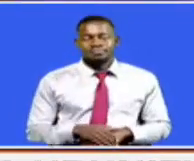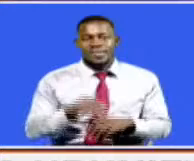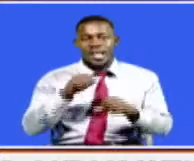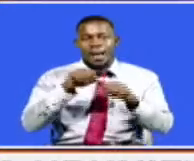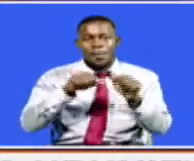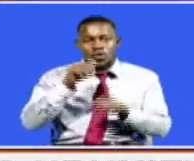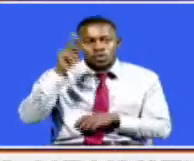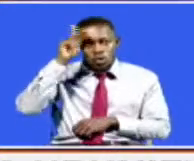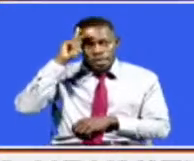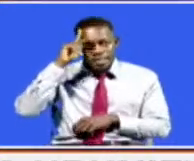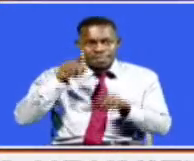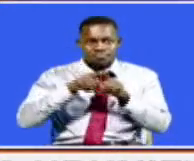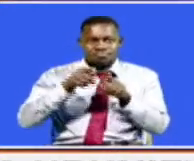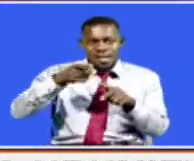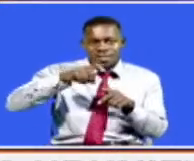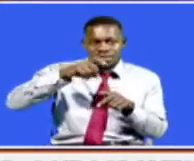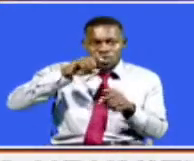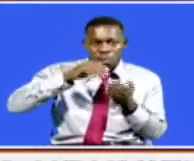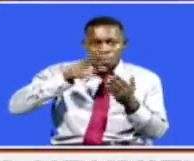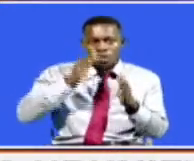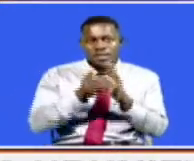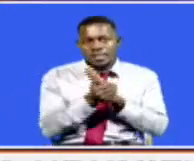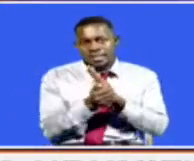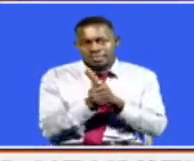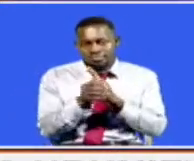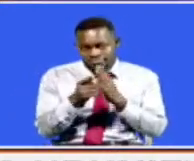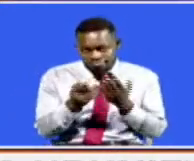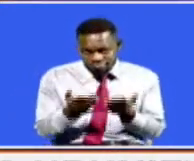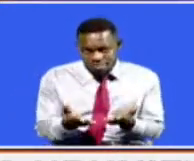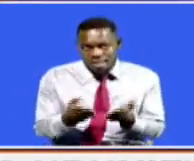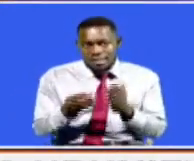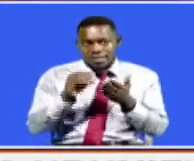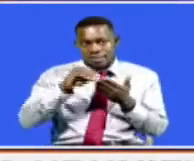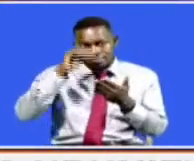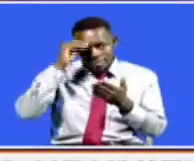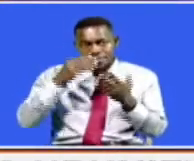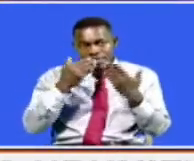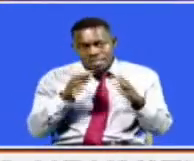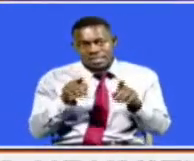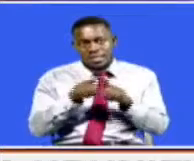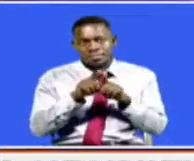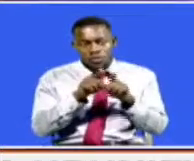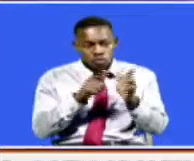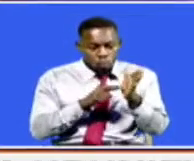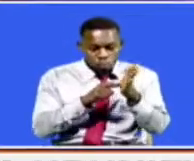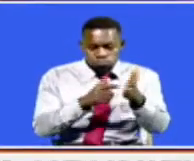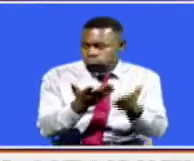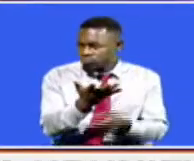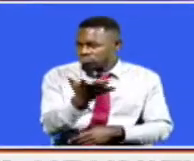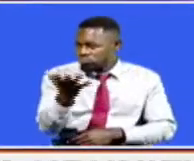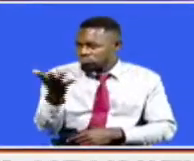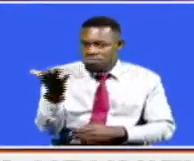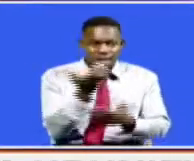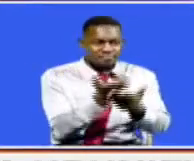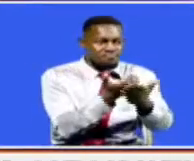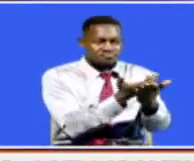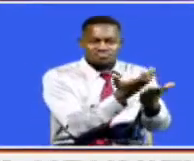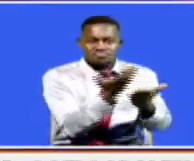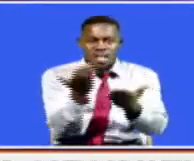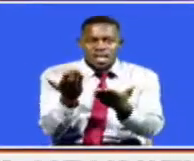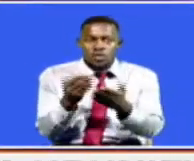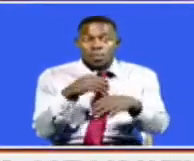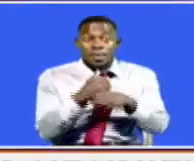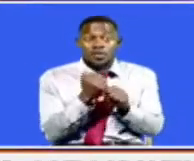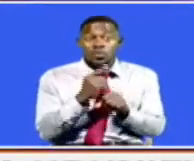generation and also dissemination. So it was quite an auspicious occasion for Kidi to actually participate in this particular conference to ensure that the knowledge